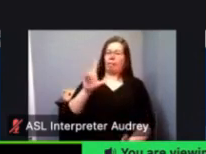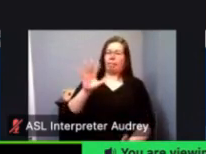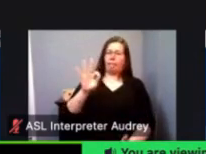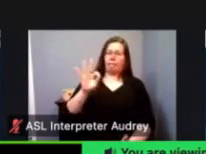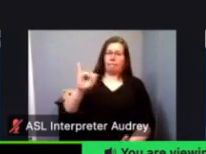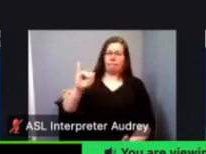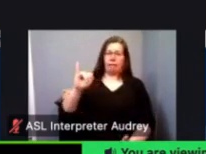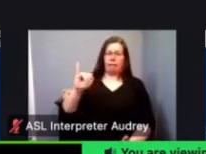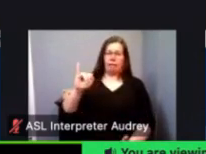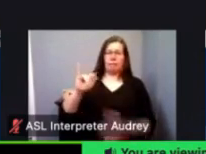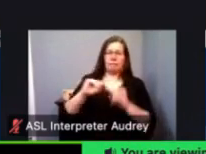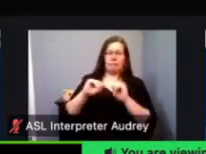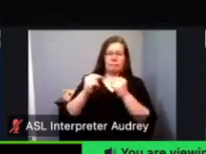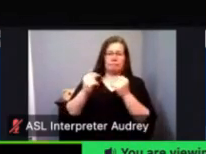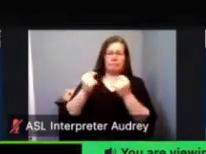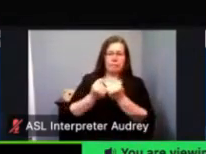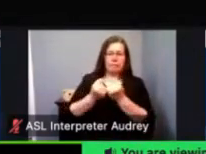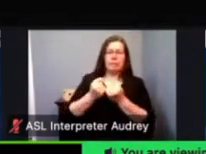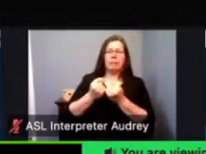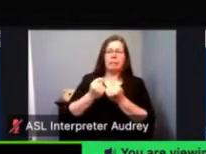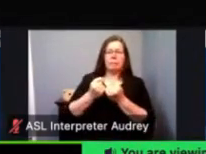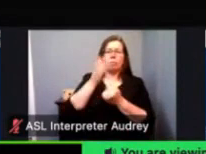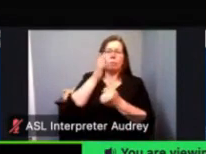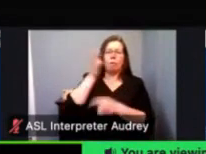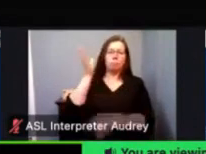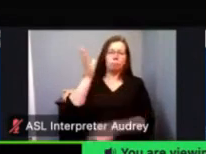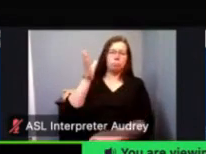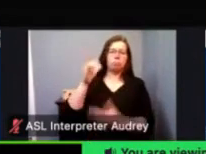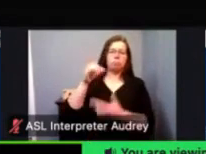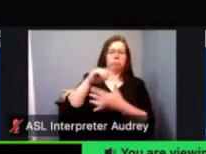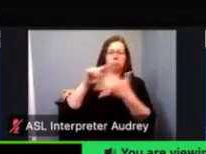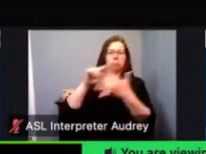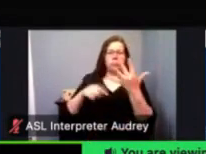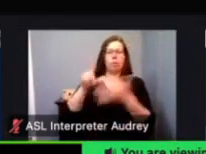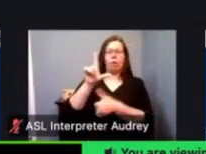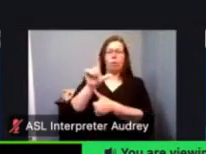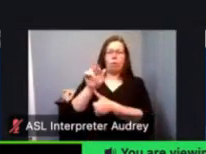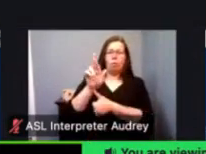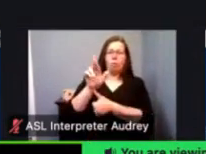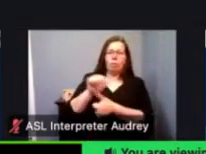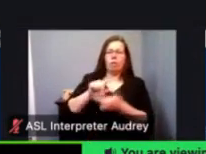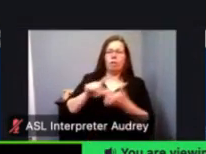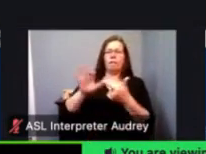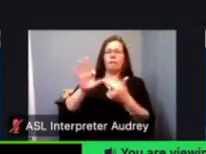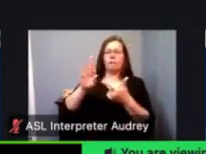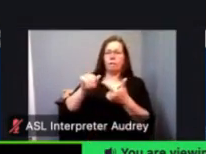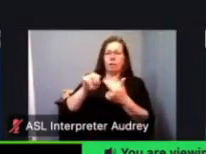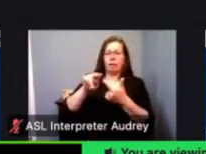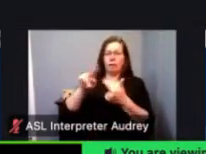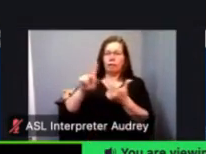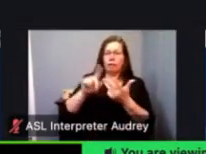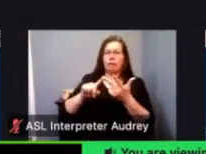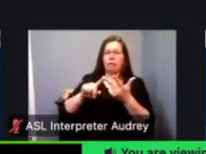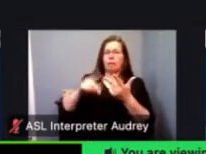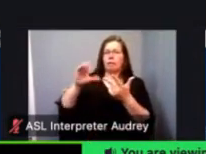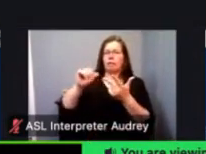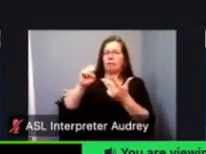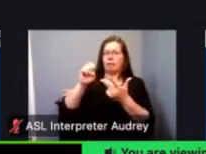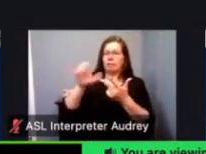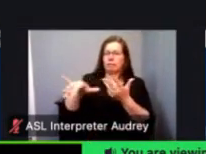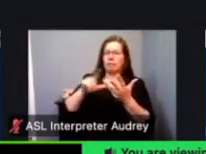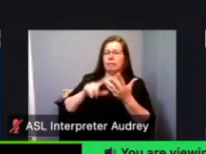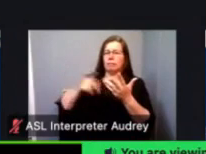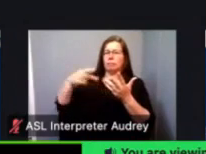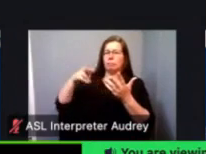Hall, Casey Stratton, Priscilla Cano, and Frank Vaca. And I'll pass it over to you